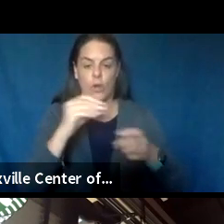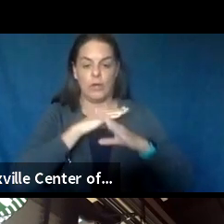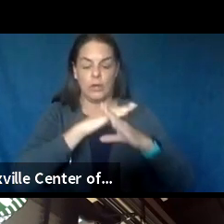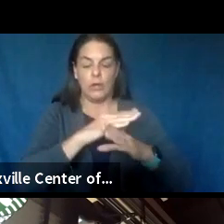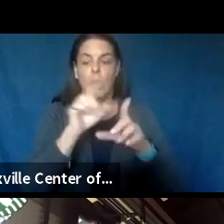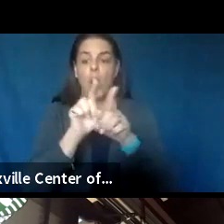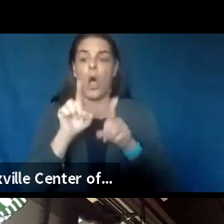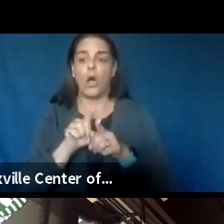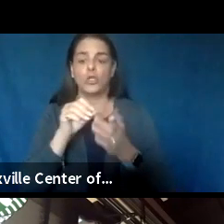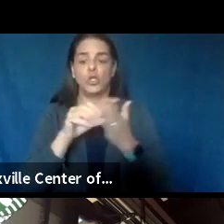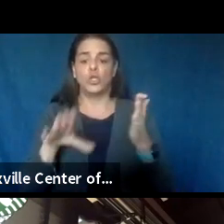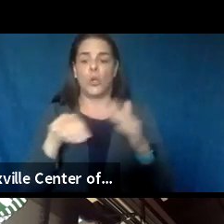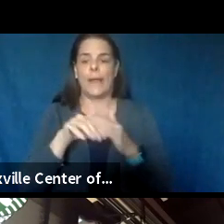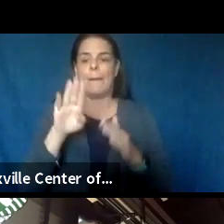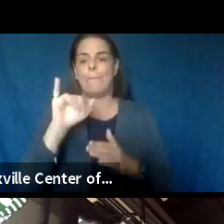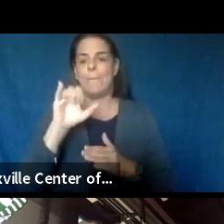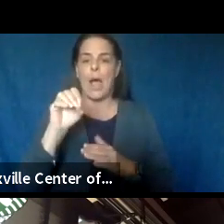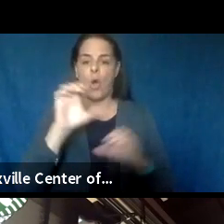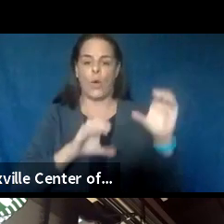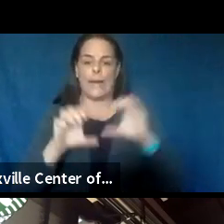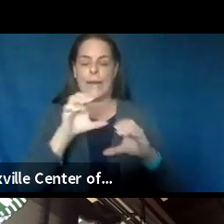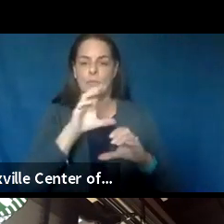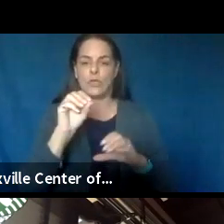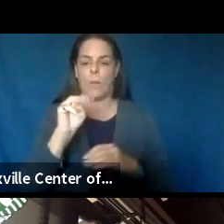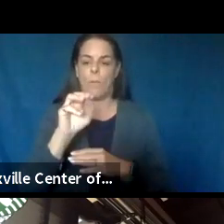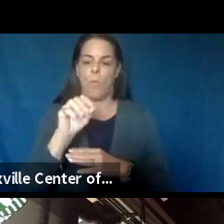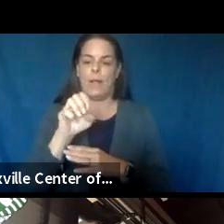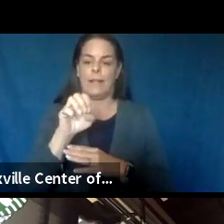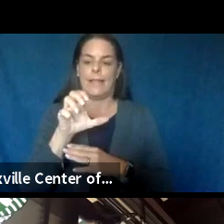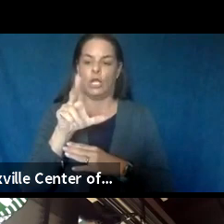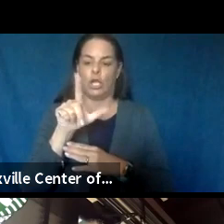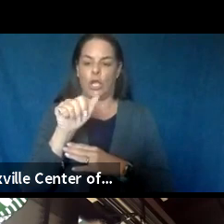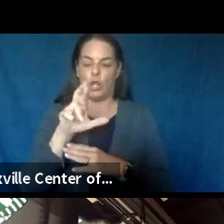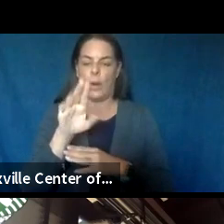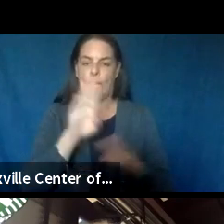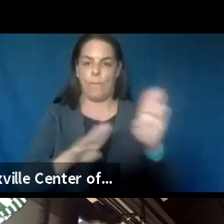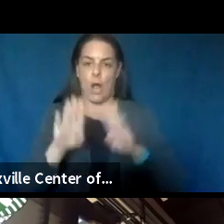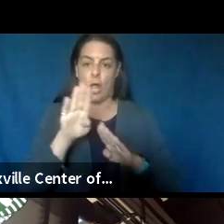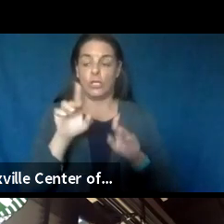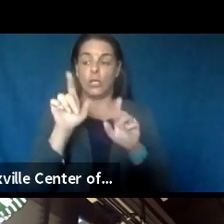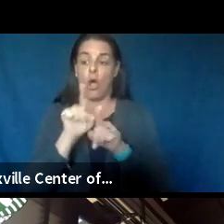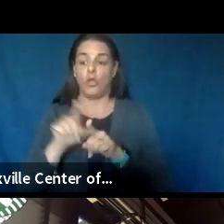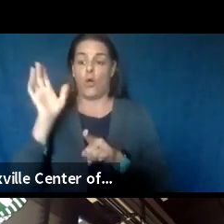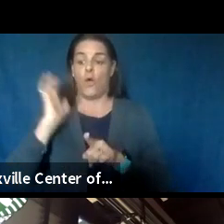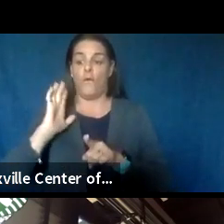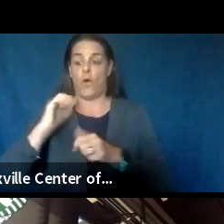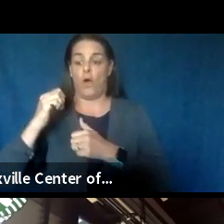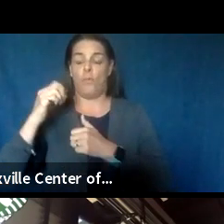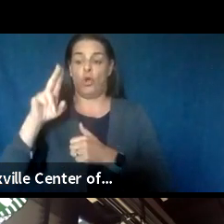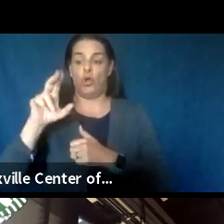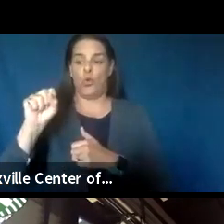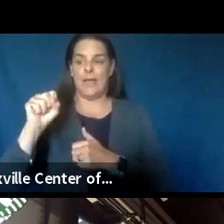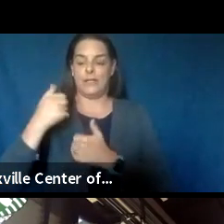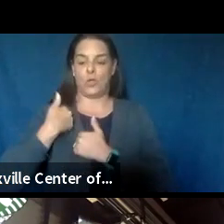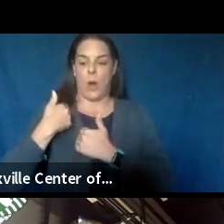molecular biology. I'm speaking to you as a former member of the U.S. Army Medical Corps, and I'm speaking to you as a small business owner